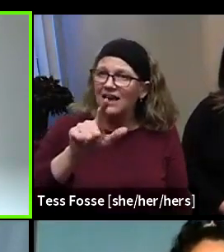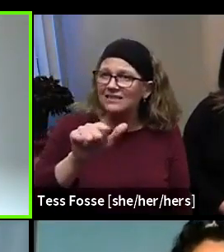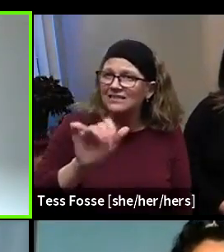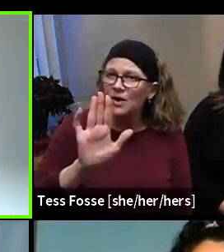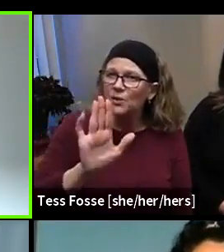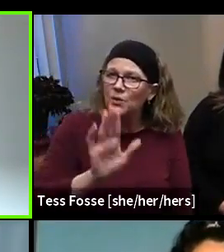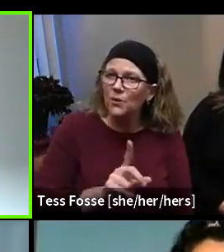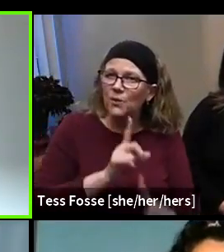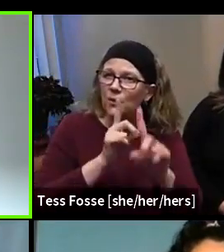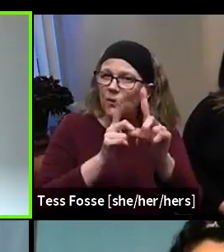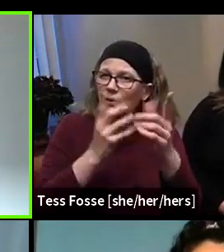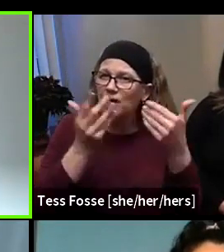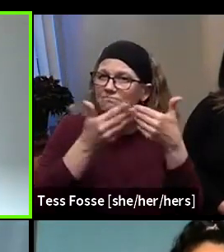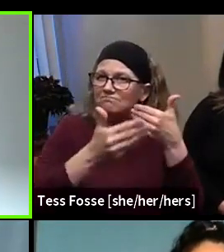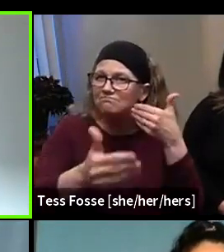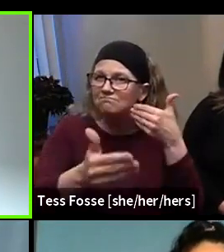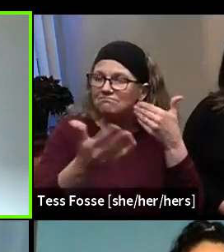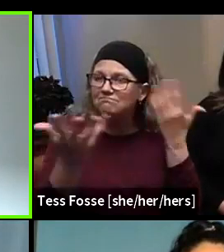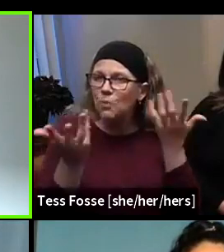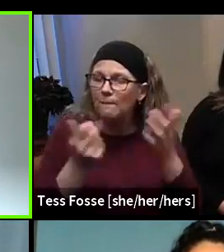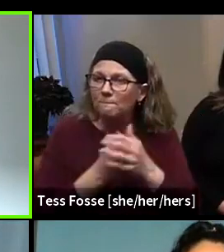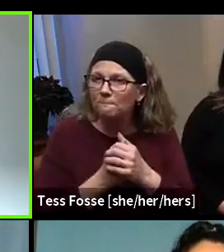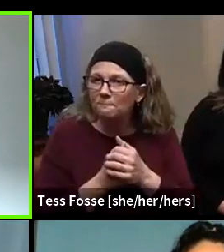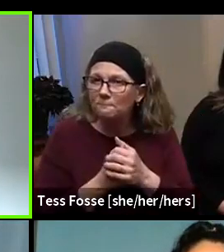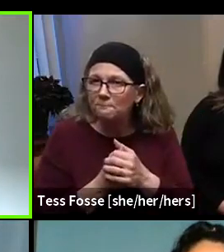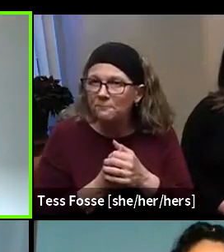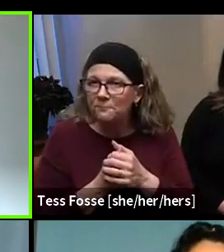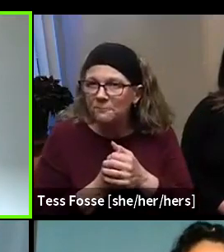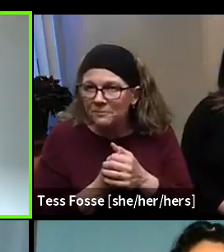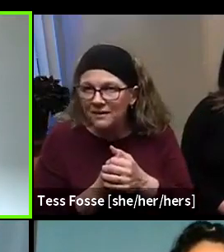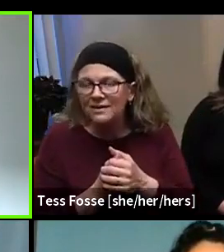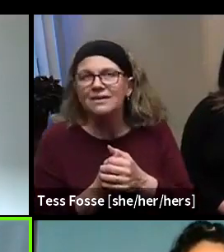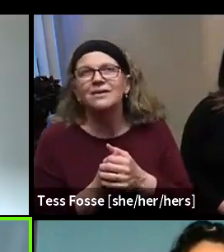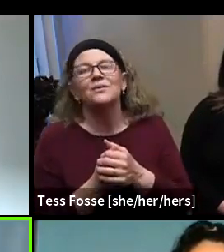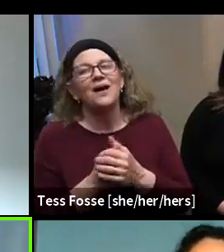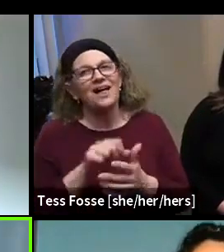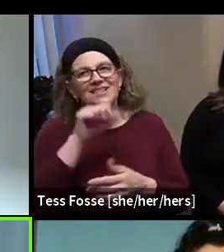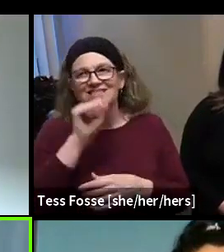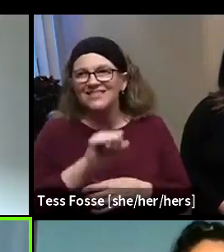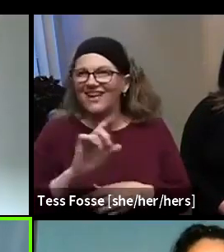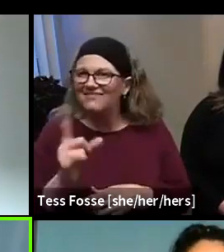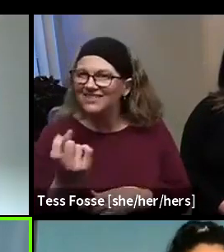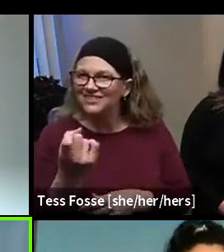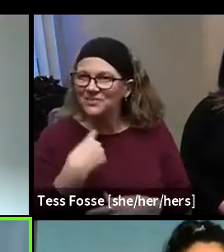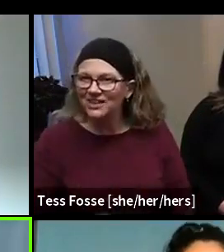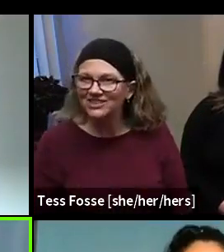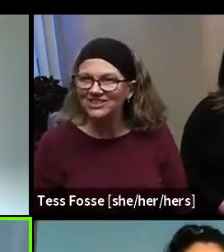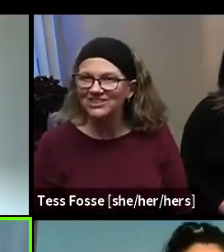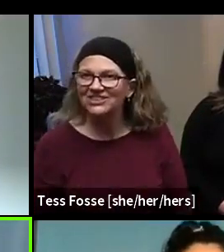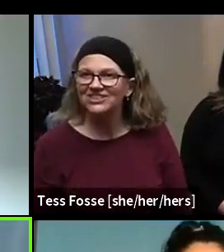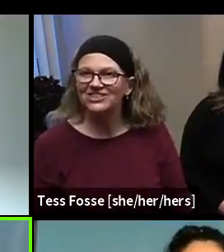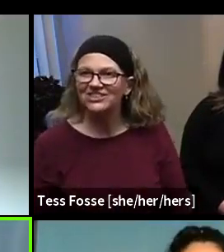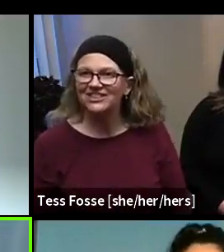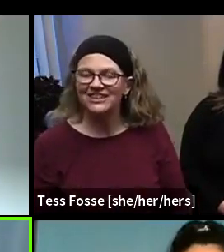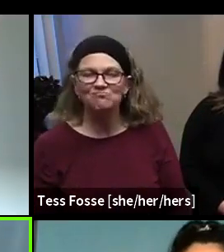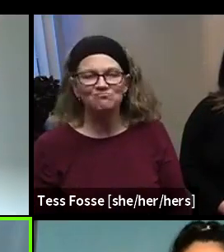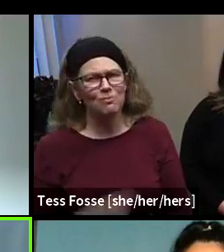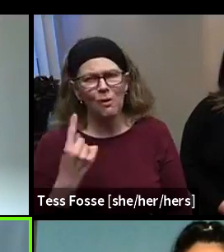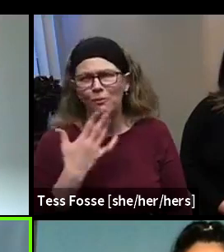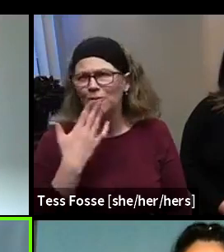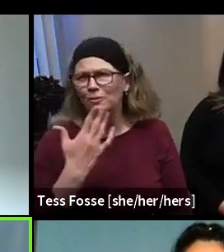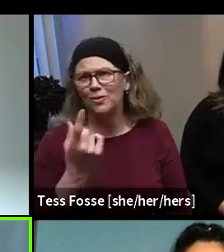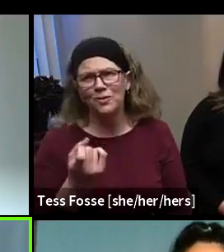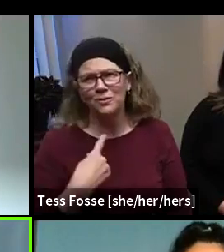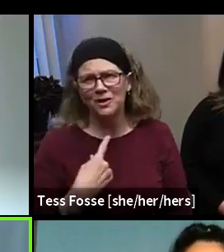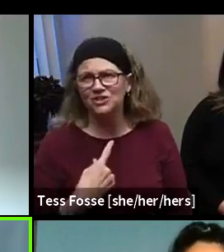you have in store for the future? Oof, love this question. Mhm. No, it's always a good